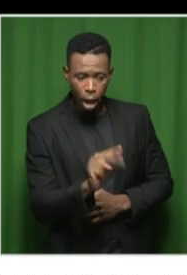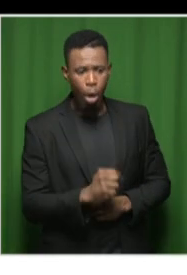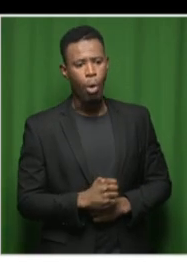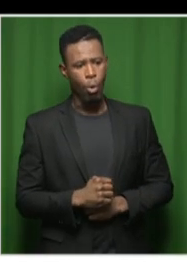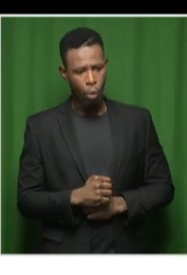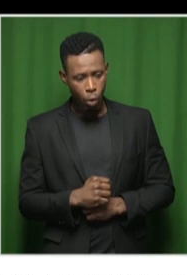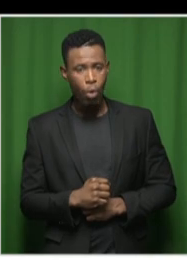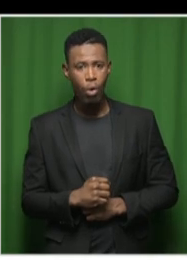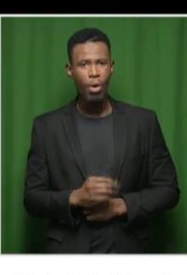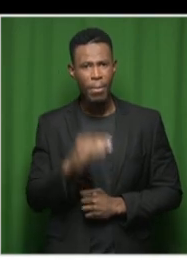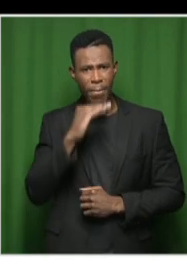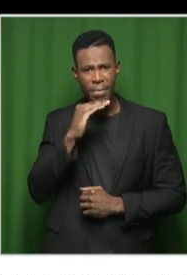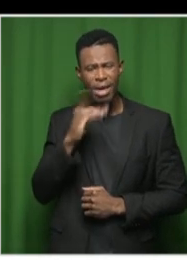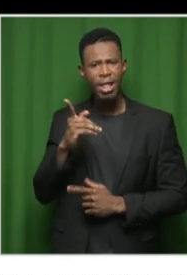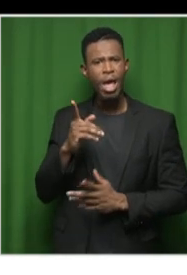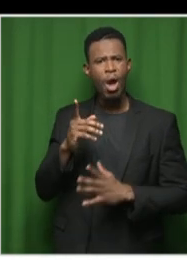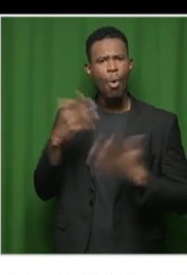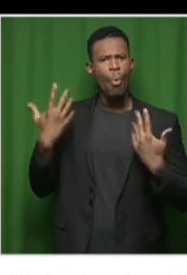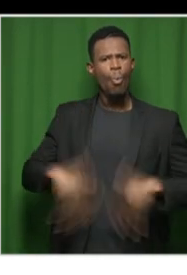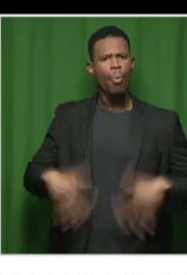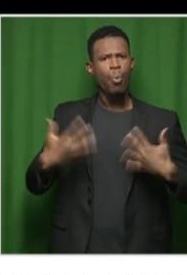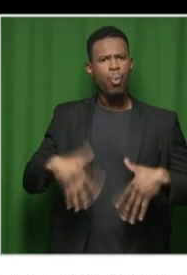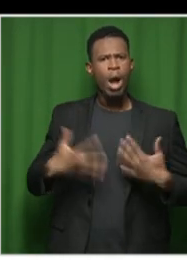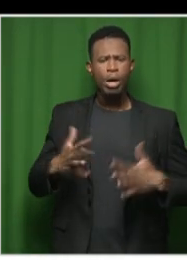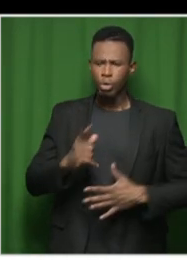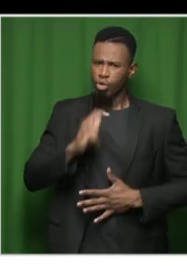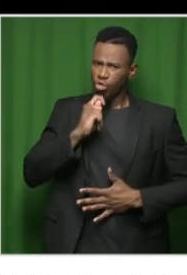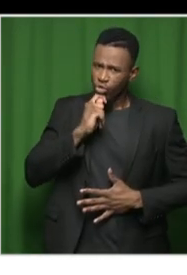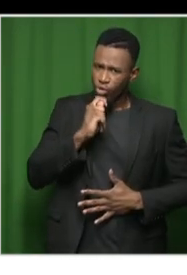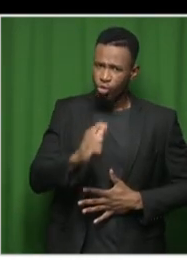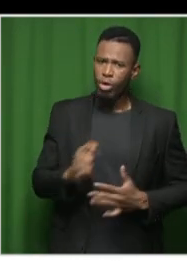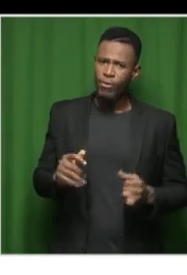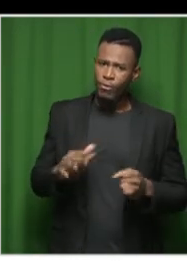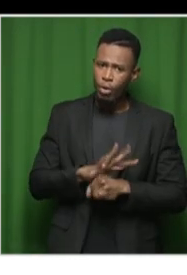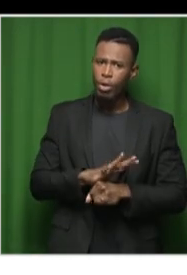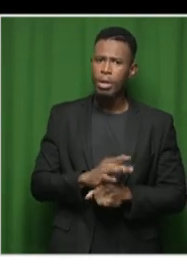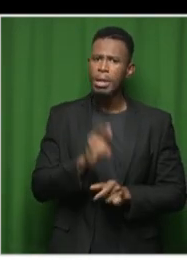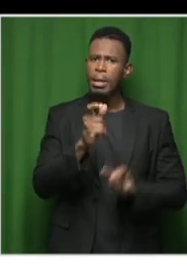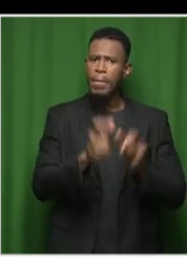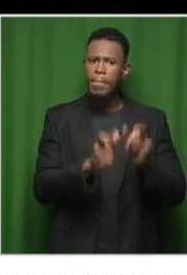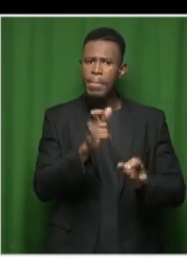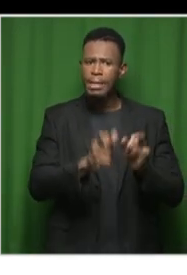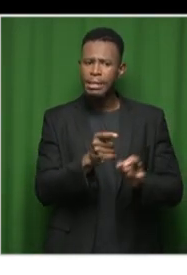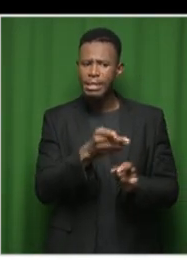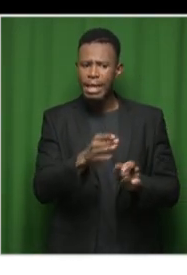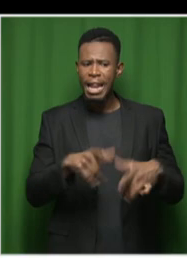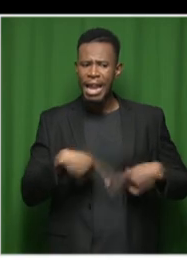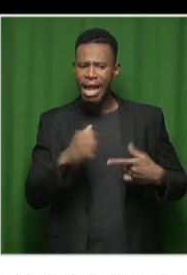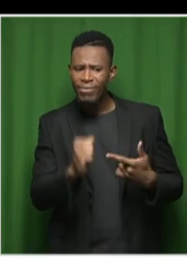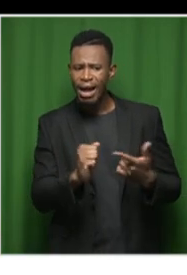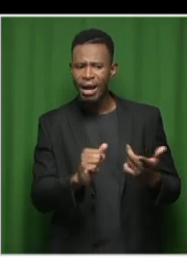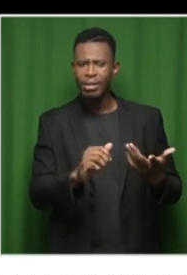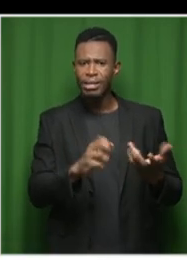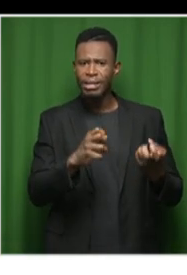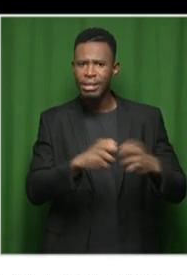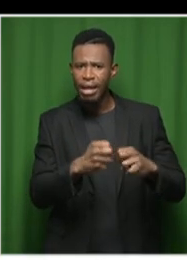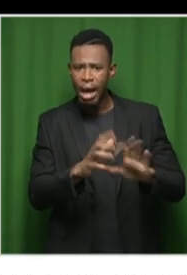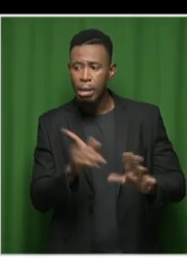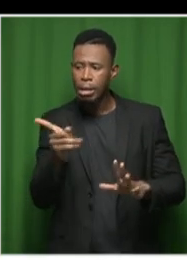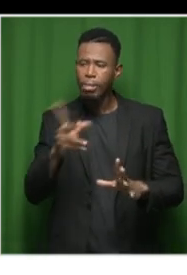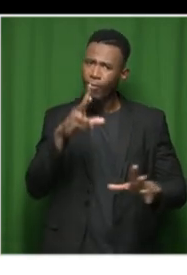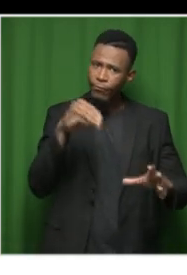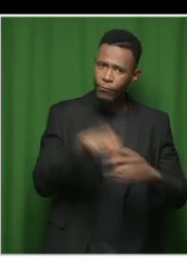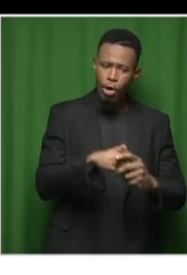Those were organic leaders embedded within the conditions of their times and their communities. Hence,